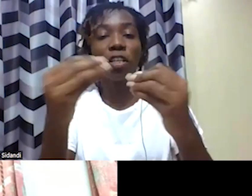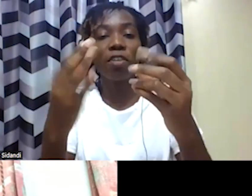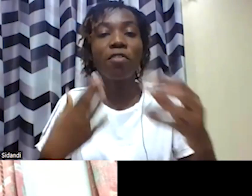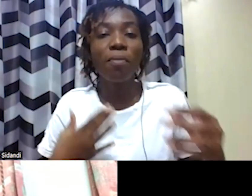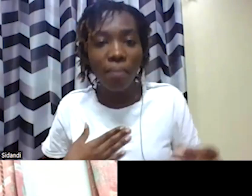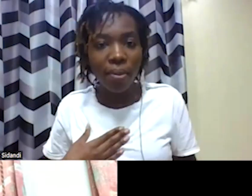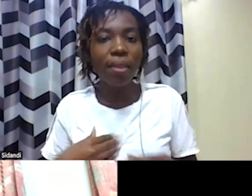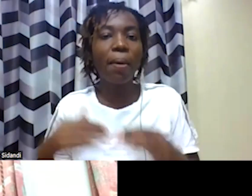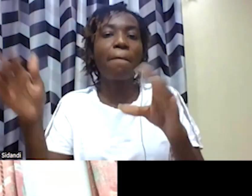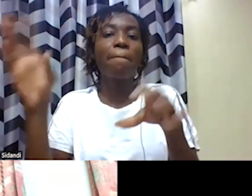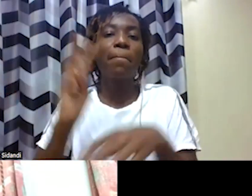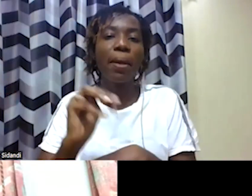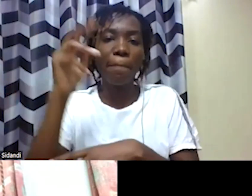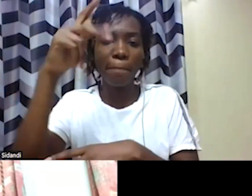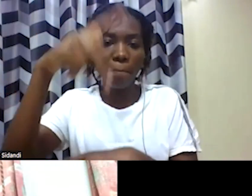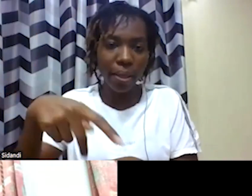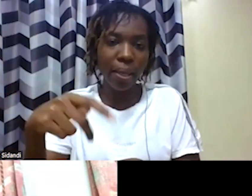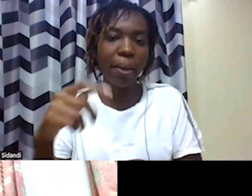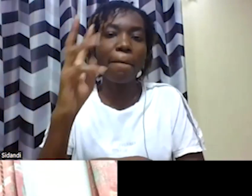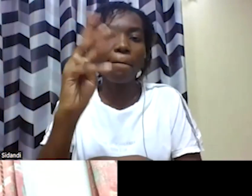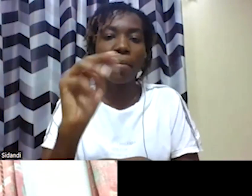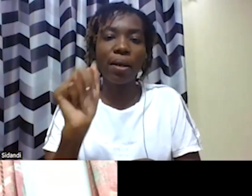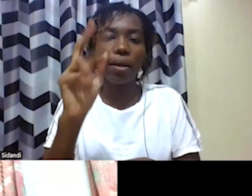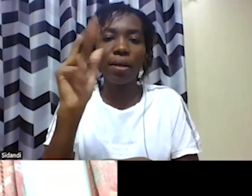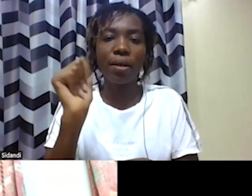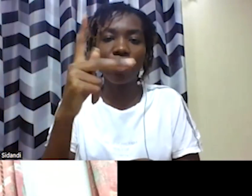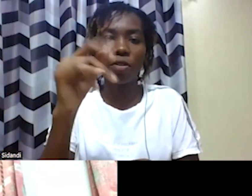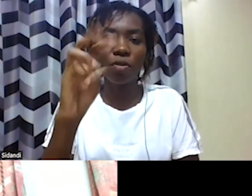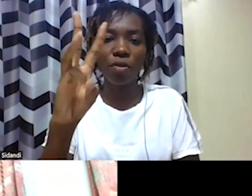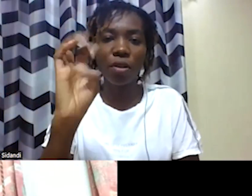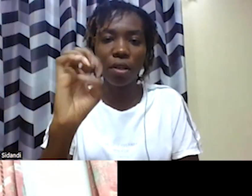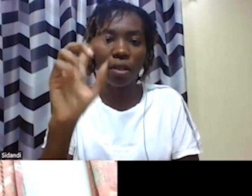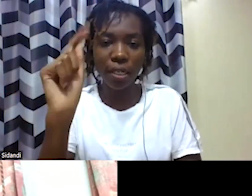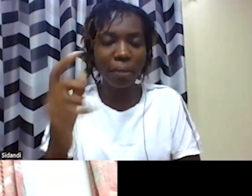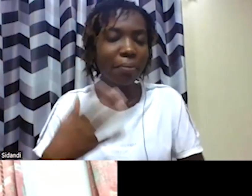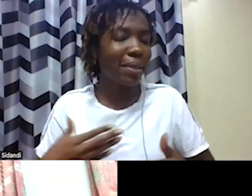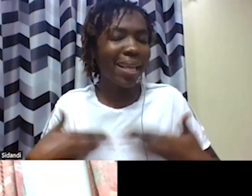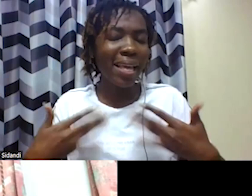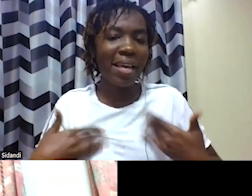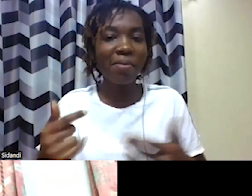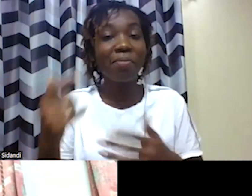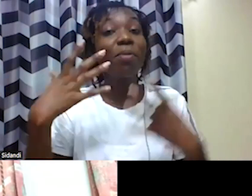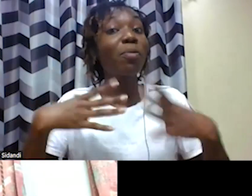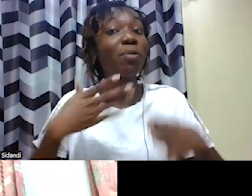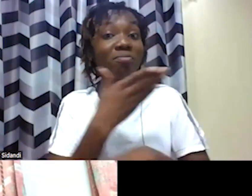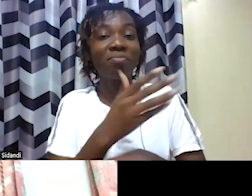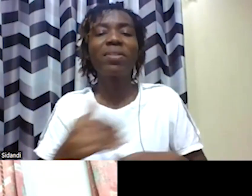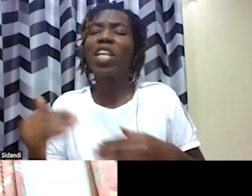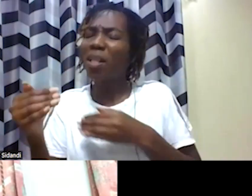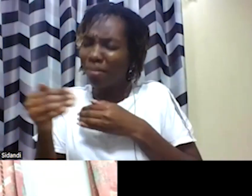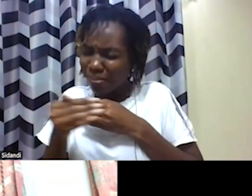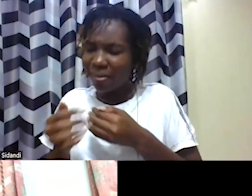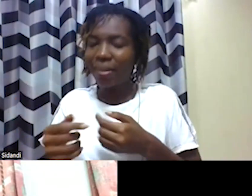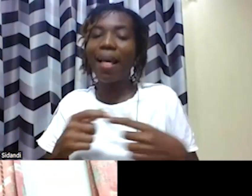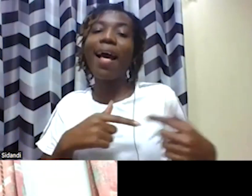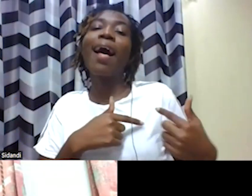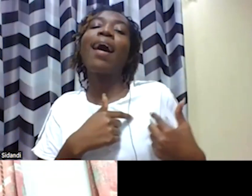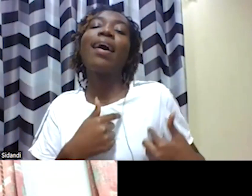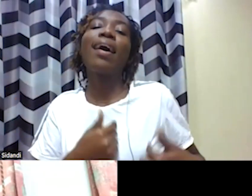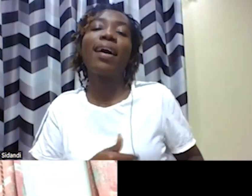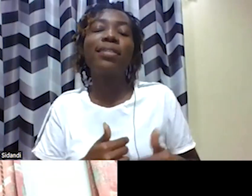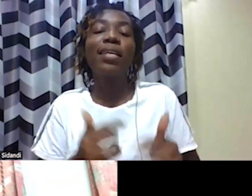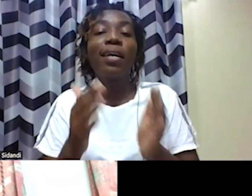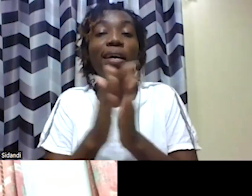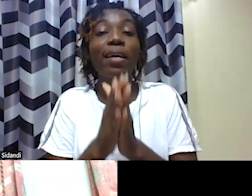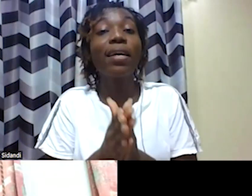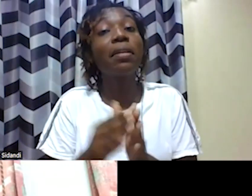for Marakwet East. I'm grateful to the people of Marakwet East too. They're still close to my heart, even